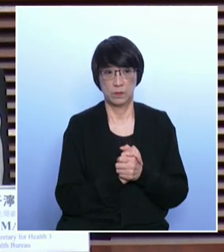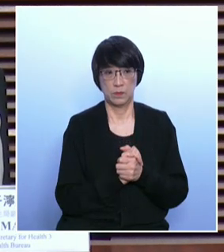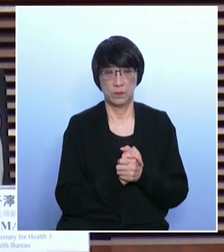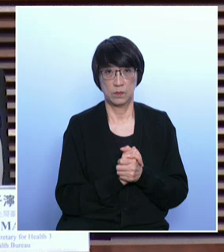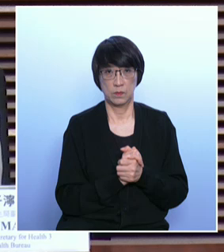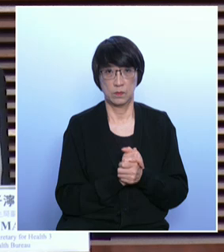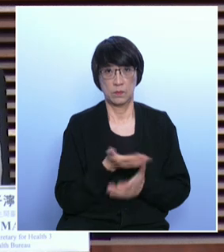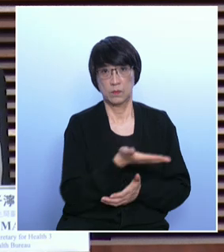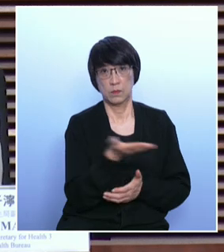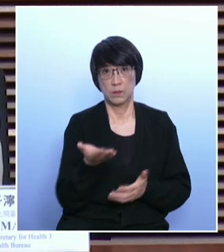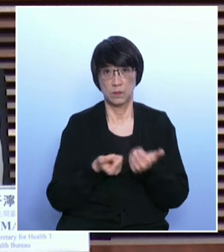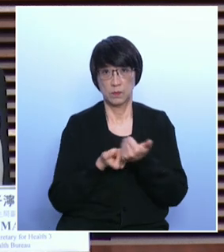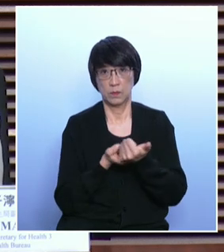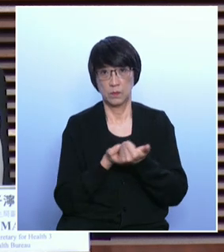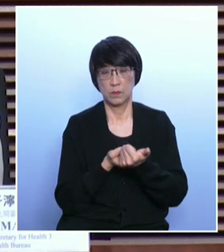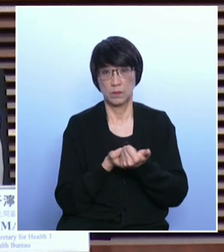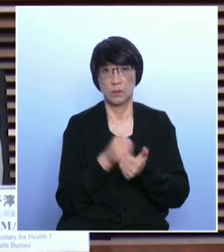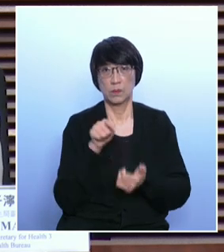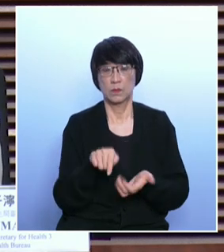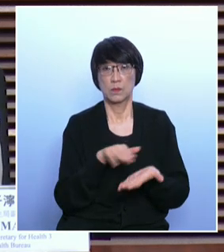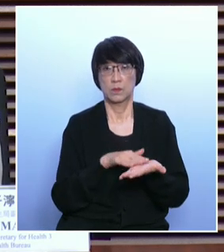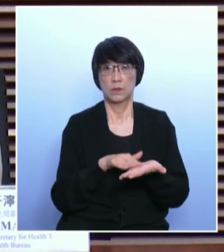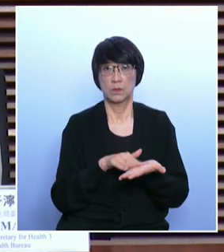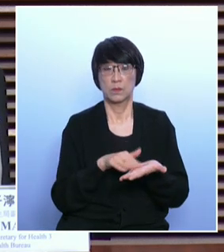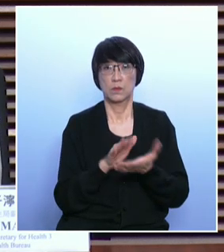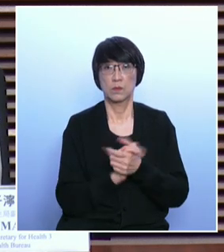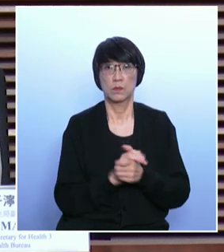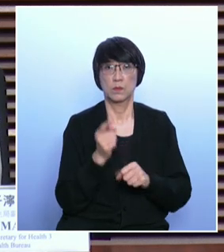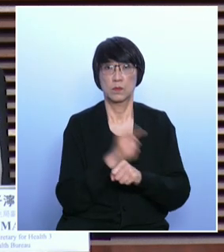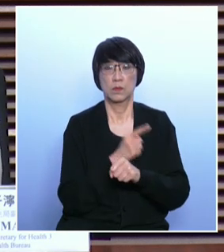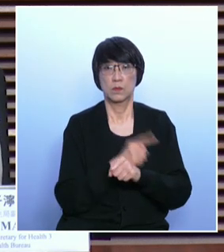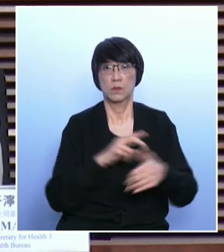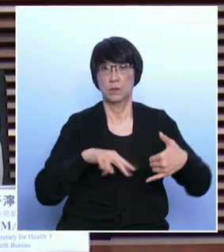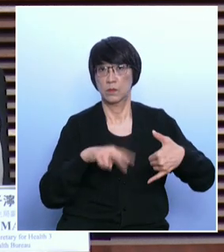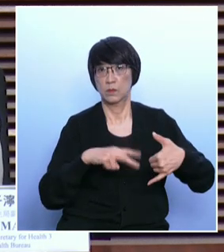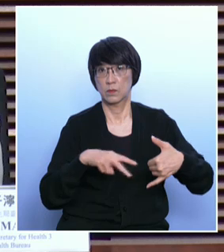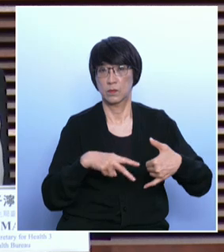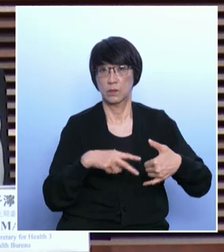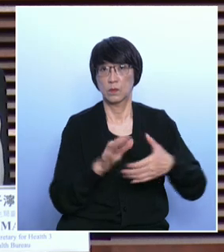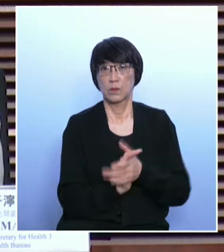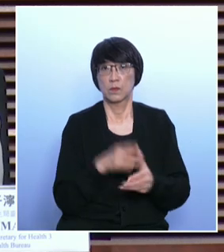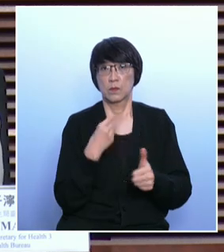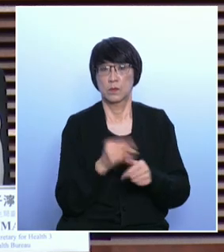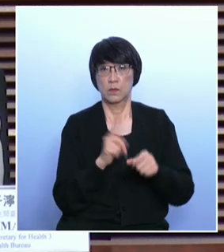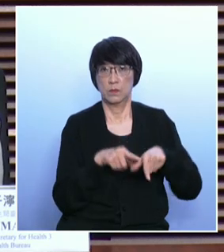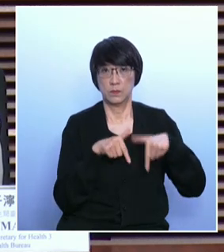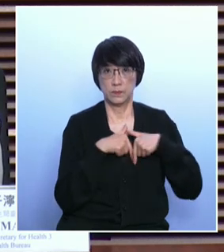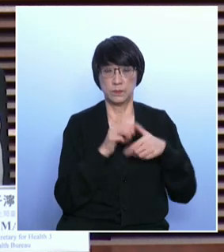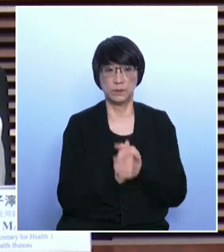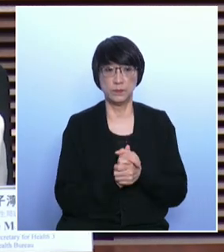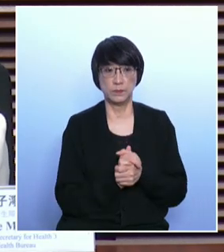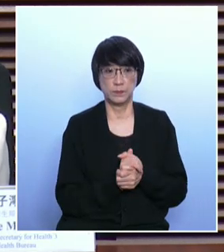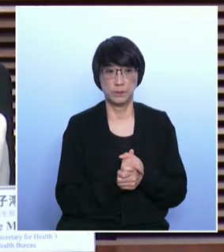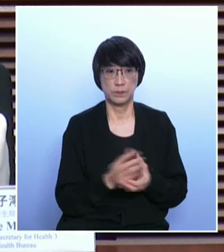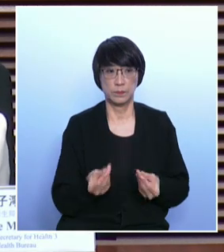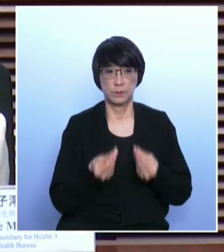the project. We'd like to seek members' views and support